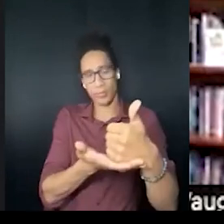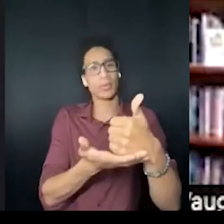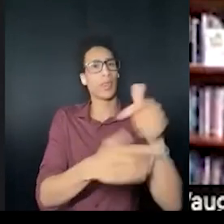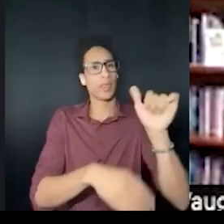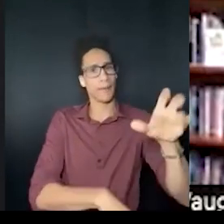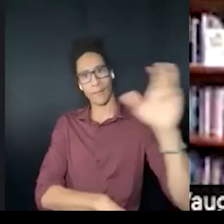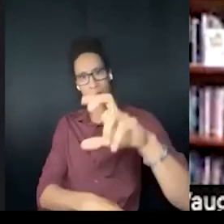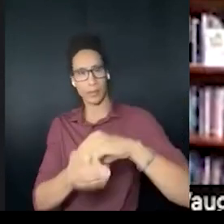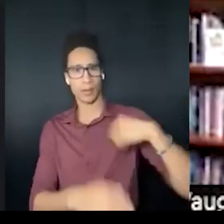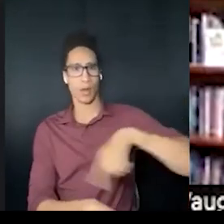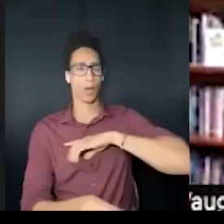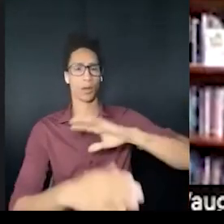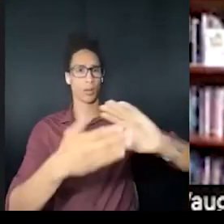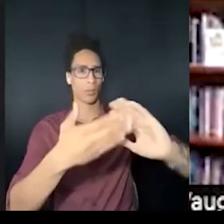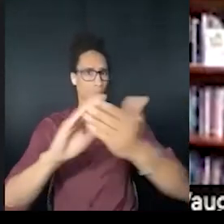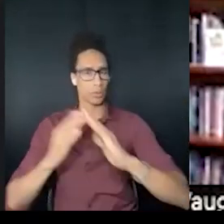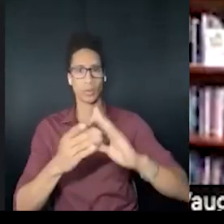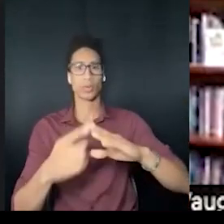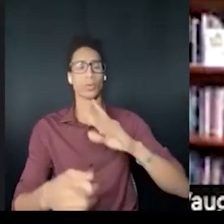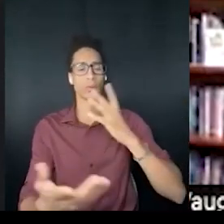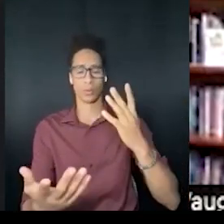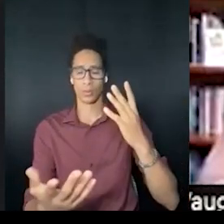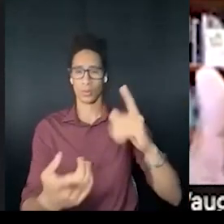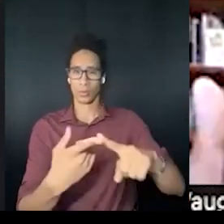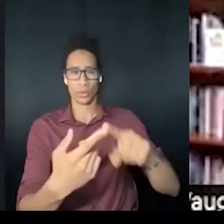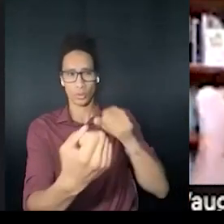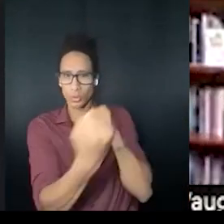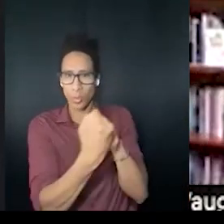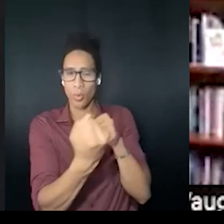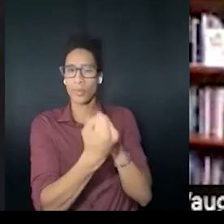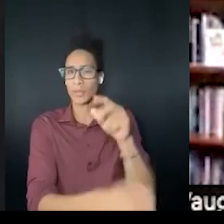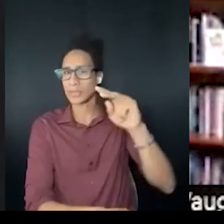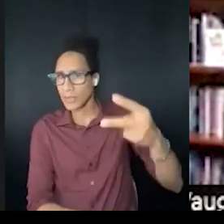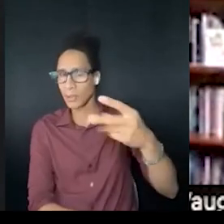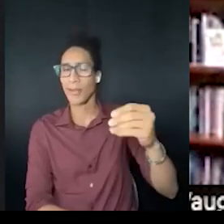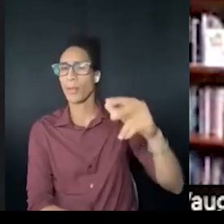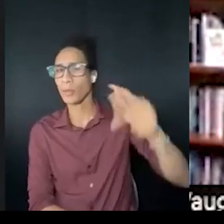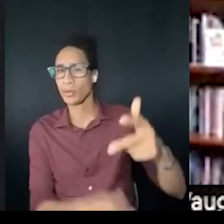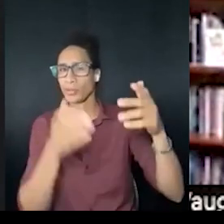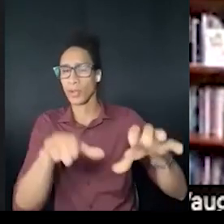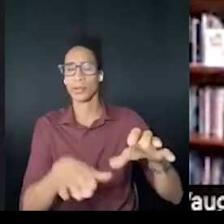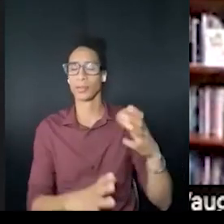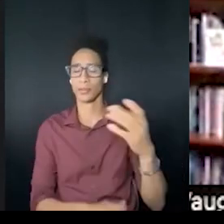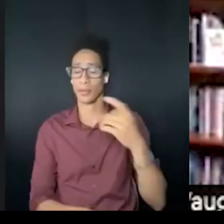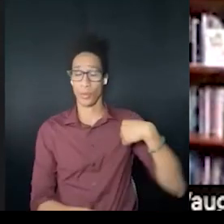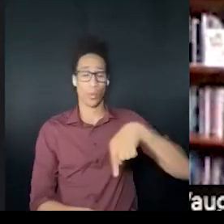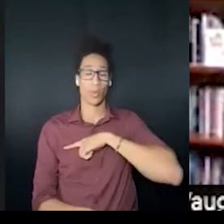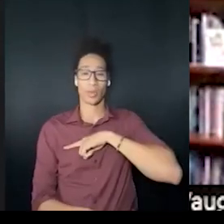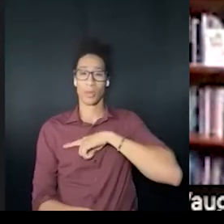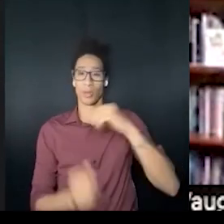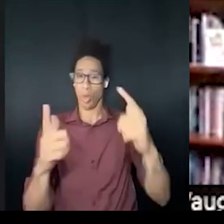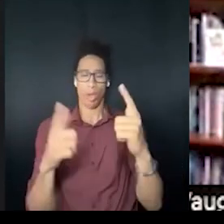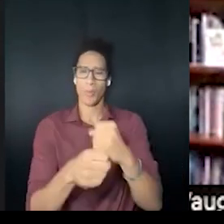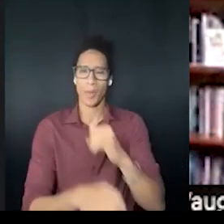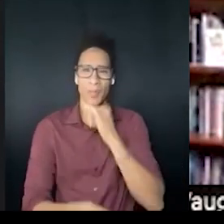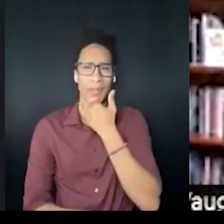to be supportive of second and third chances. I mean, we all make mistakes, you know, but I think that, you